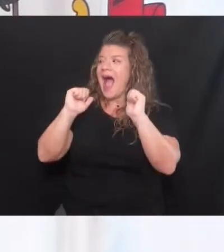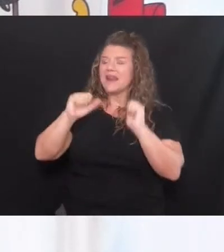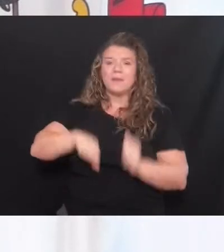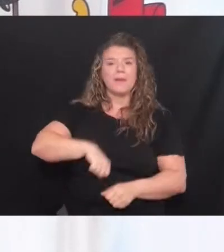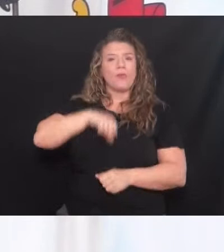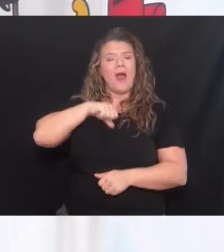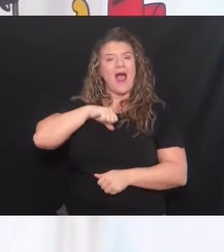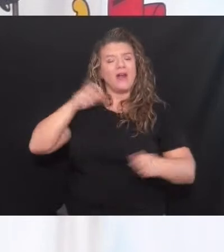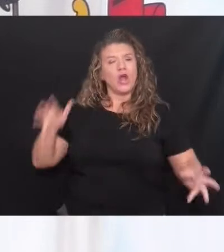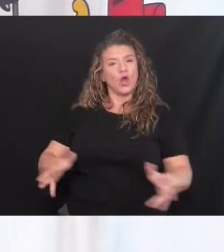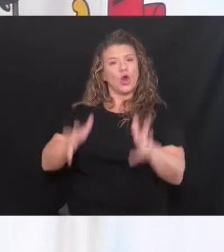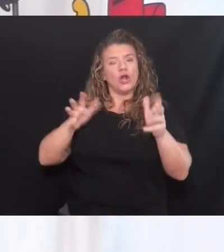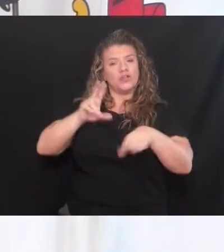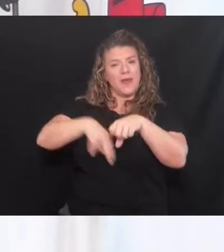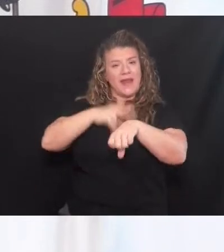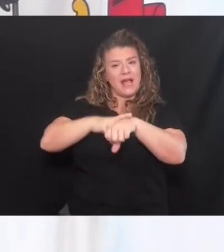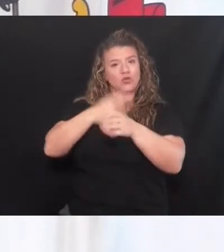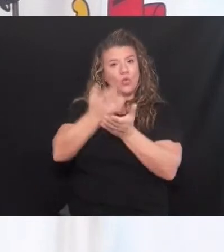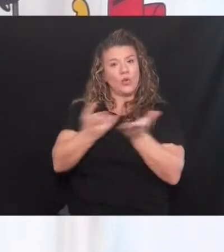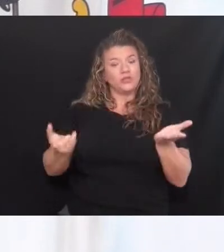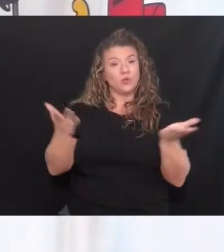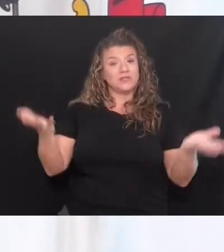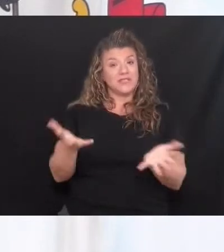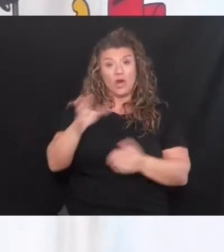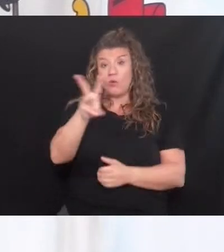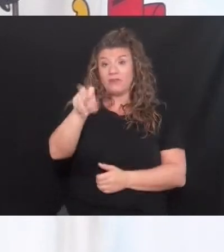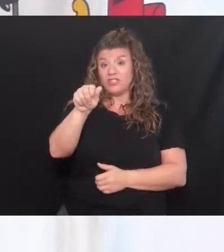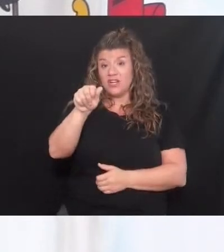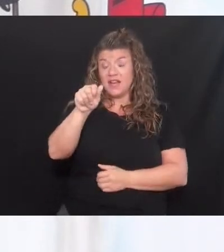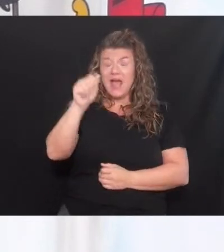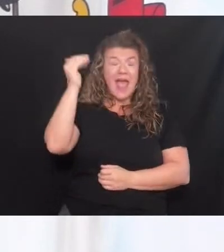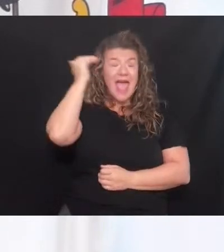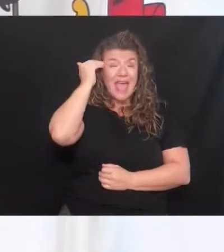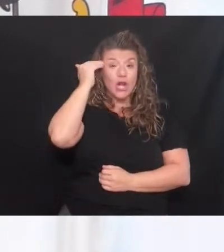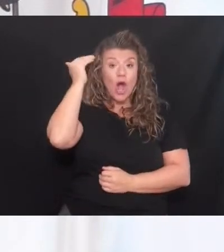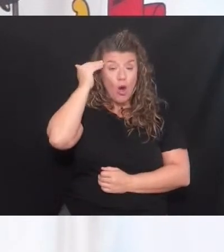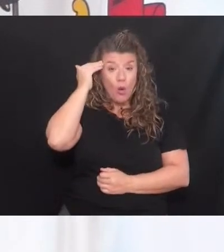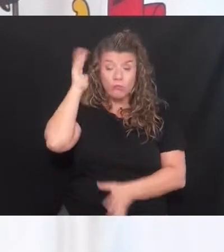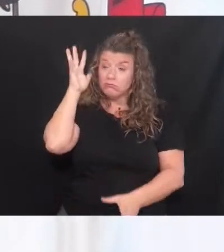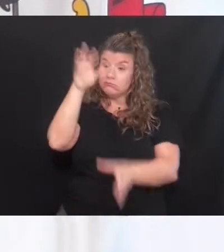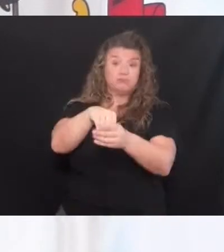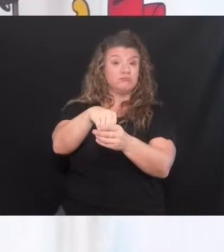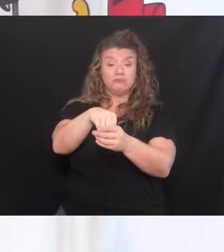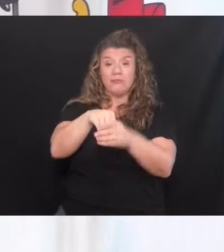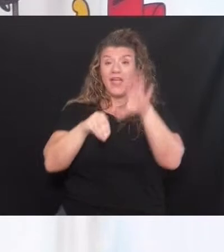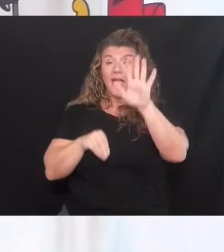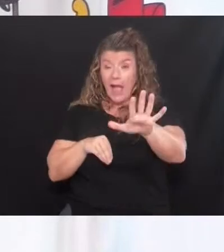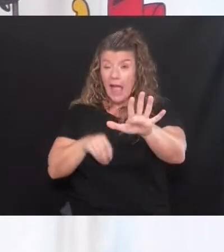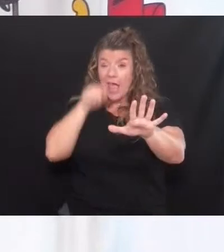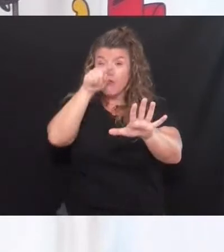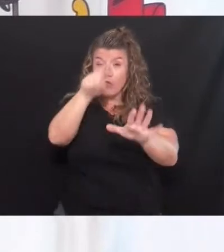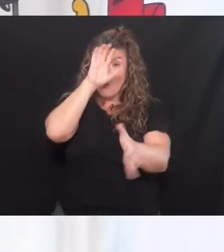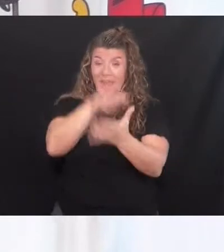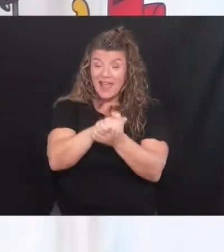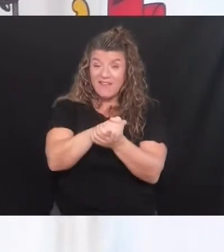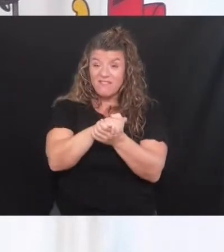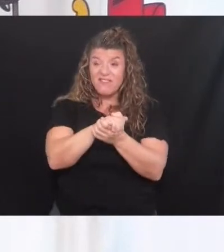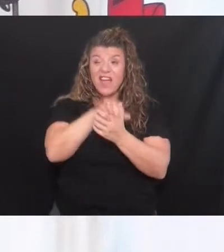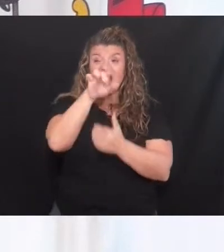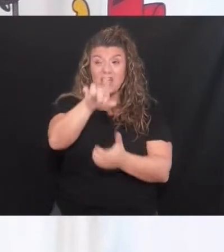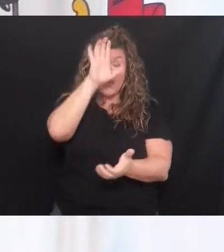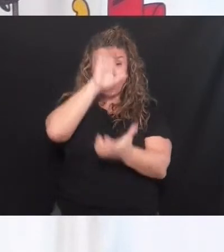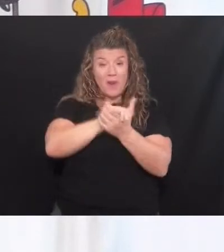proud of our natural resources in the state of West Virginia, and know without any question, if you believe